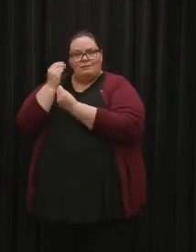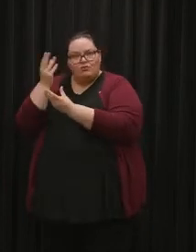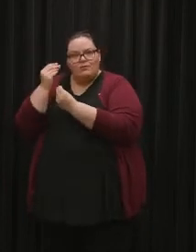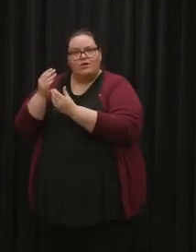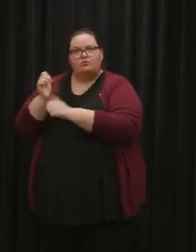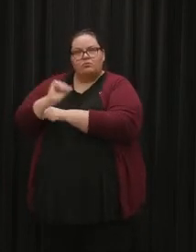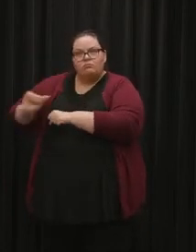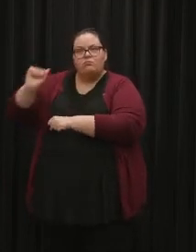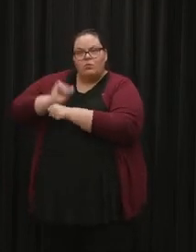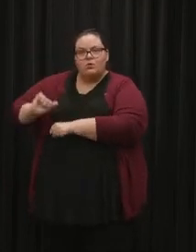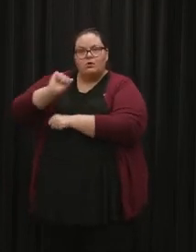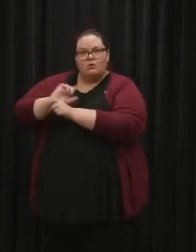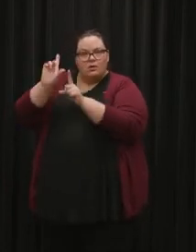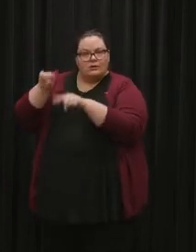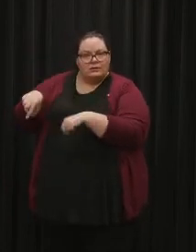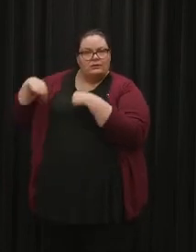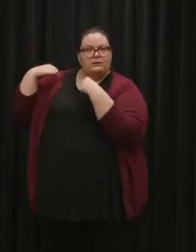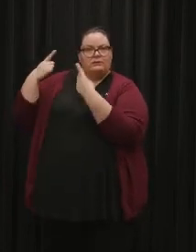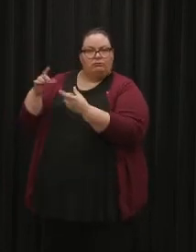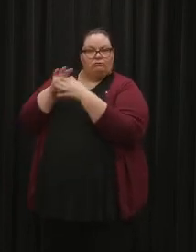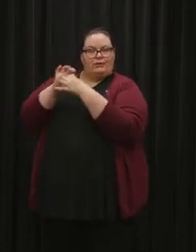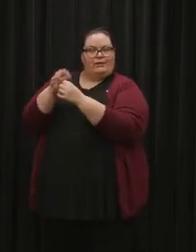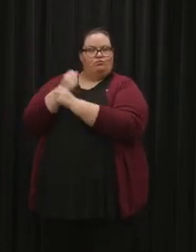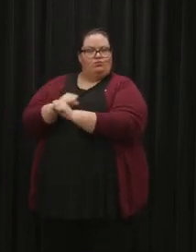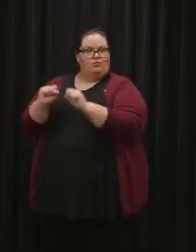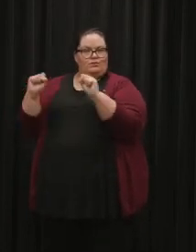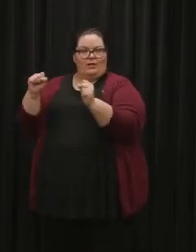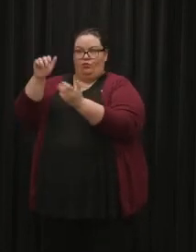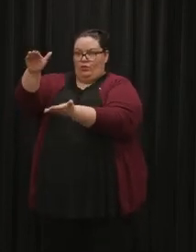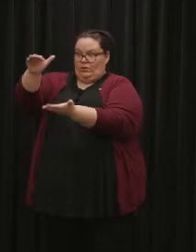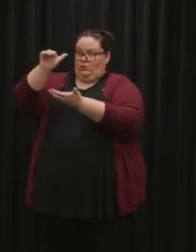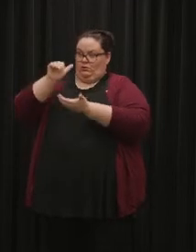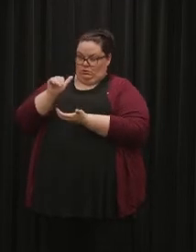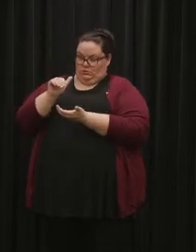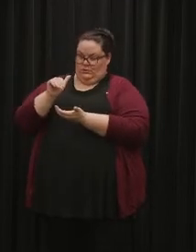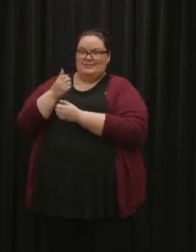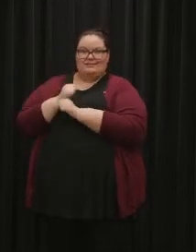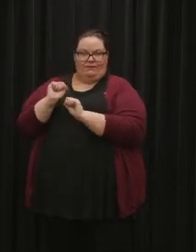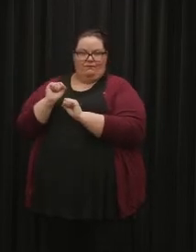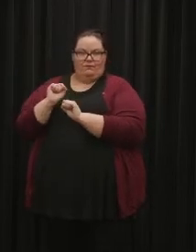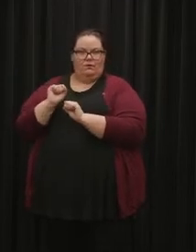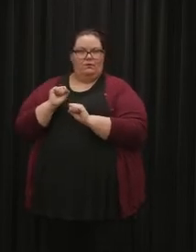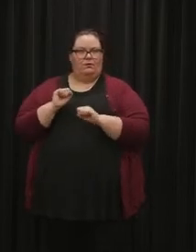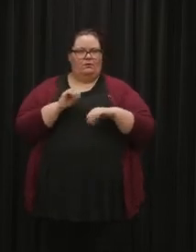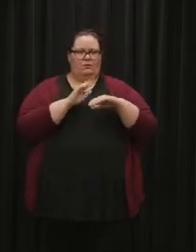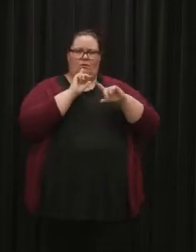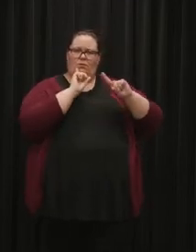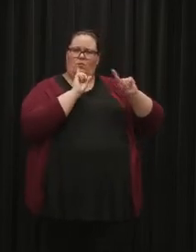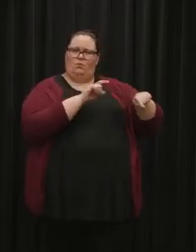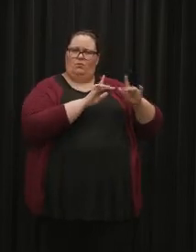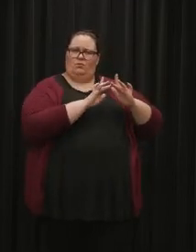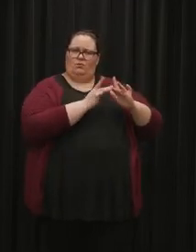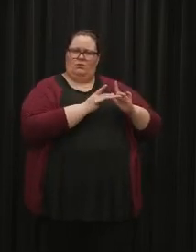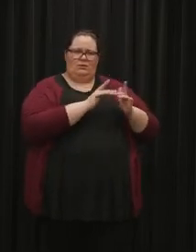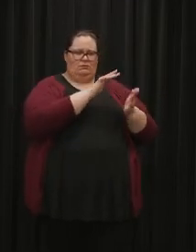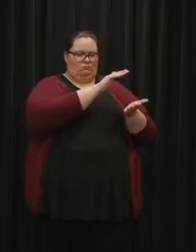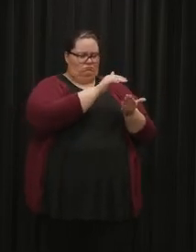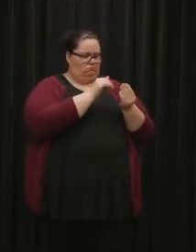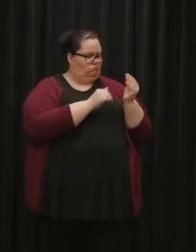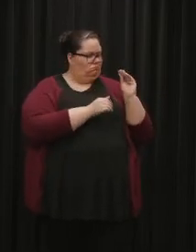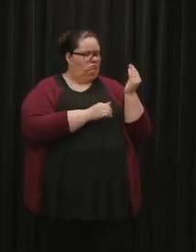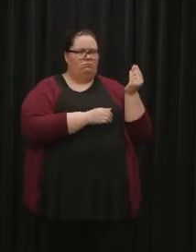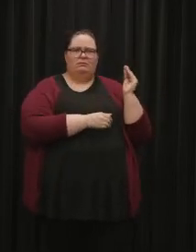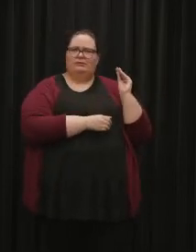all the work that we've done logistically to make sure that the supply that we receive is safe. So I would definitely discourage anybody from getting